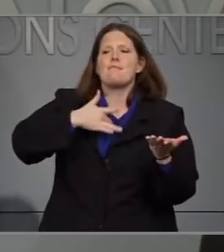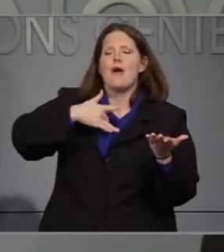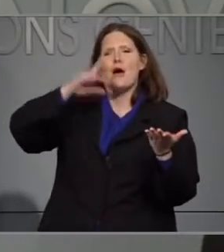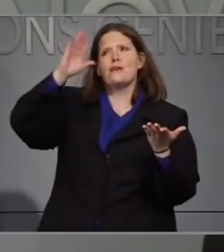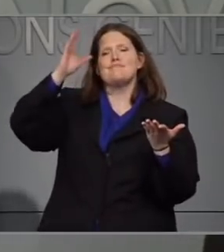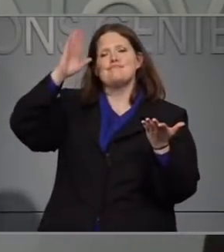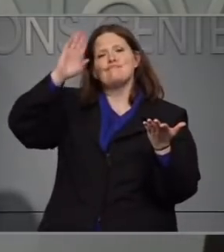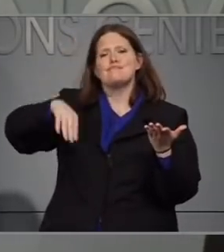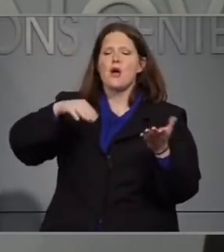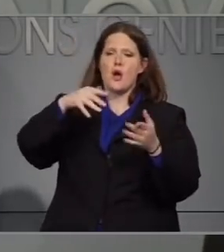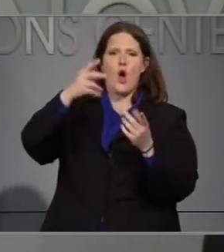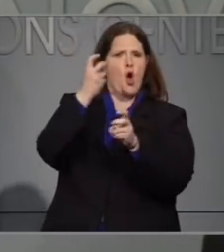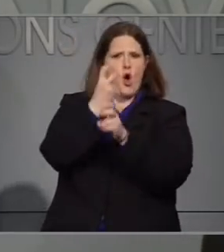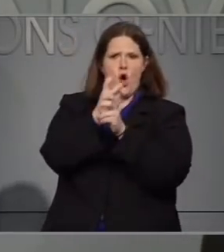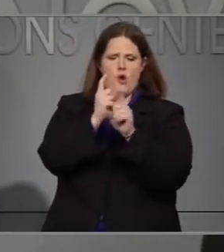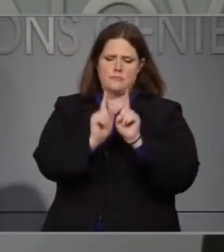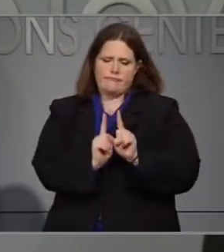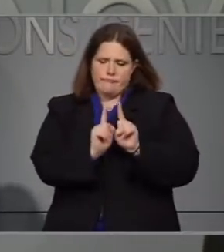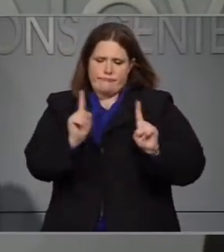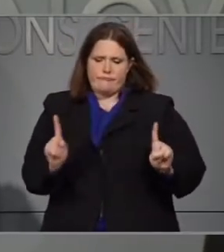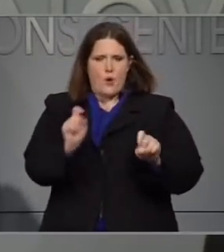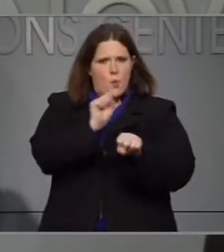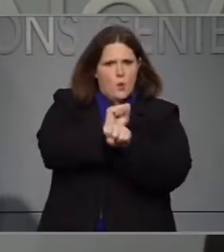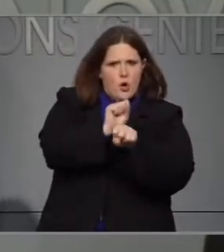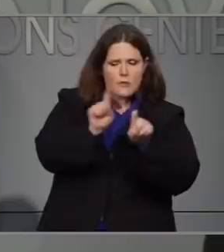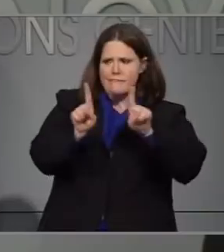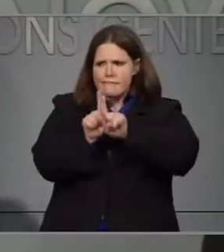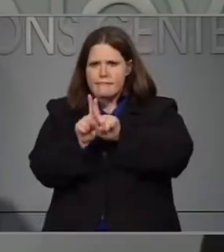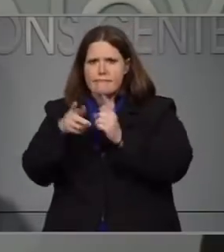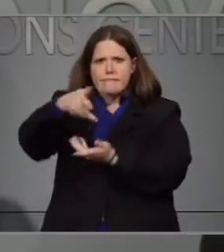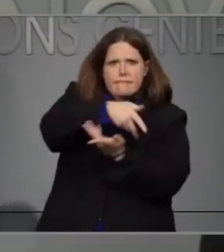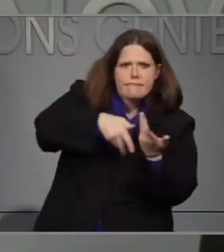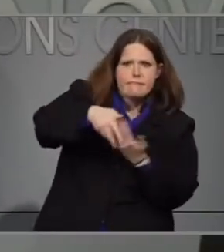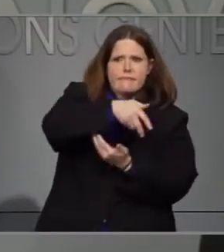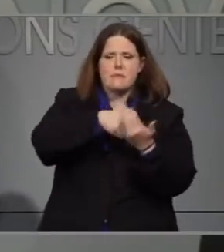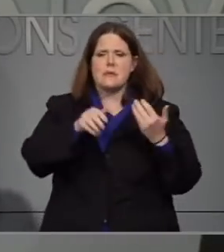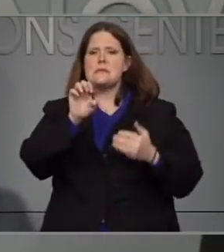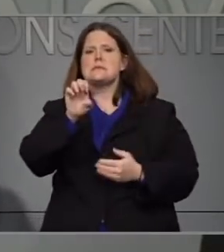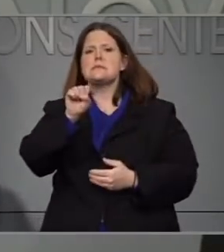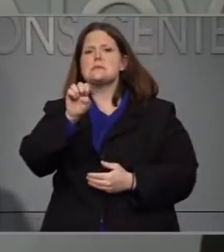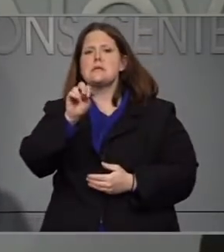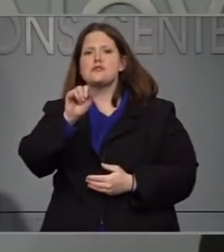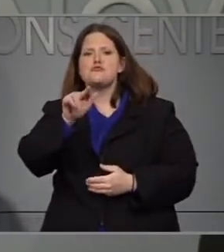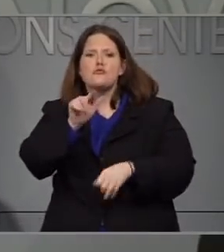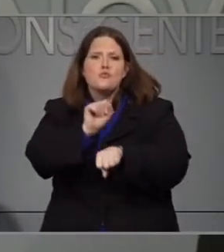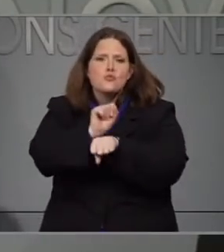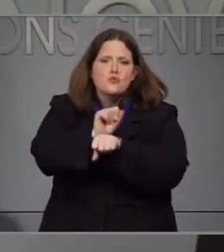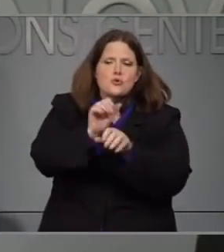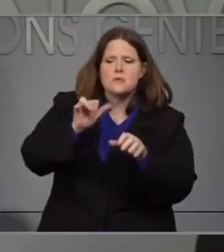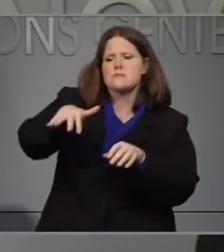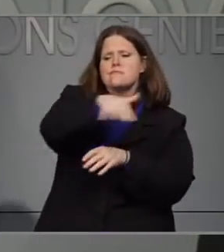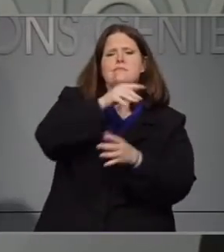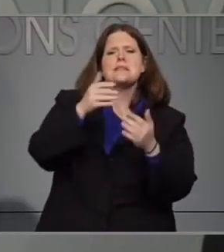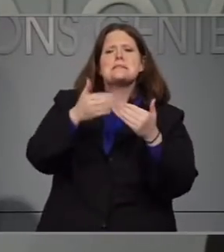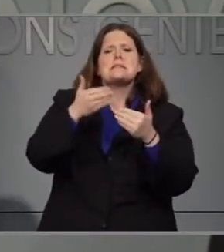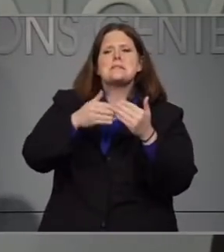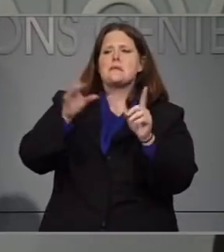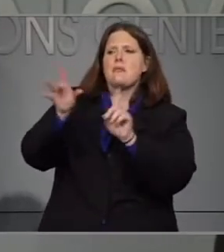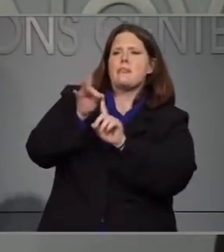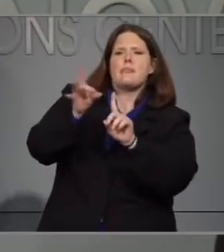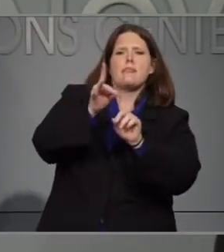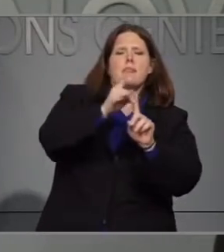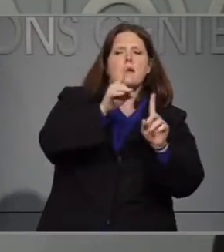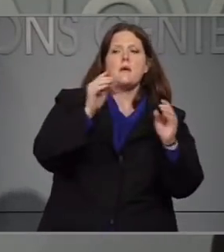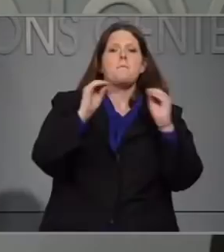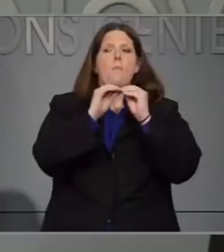social distancing is challenging, where folks are essential workers, where they have more exposure to the